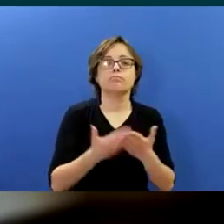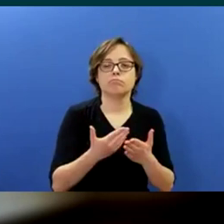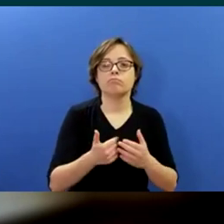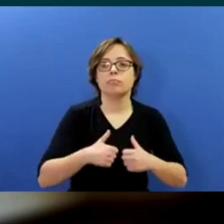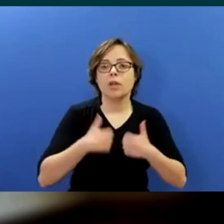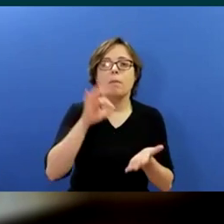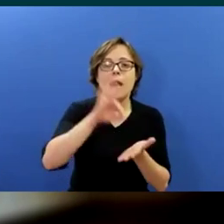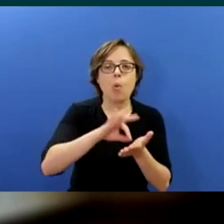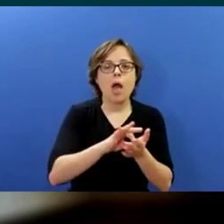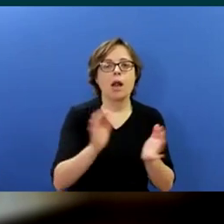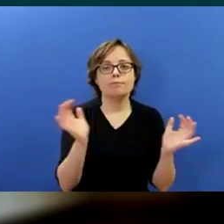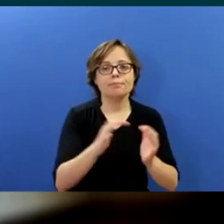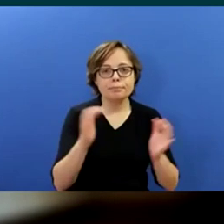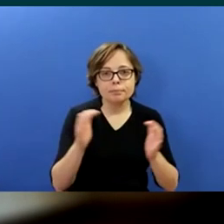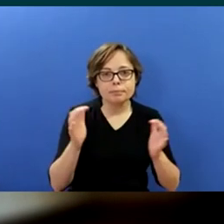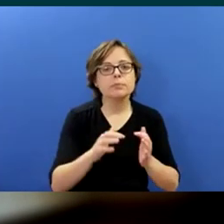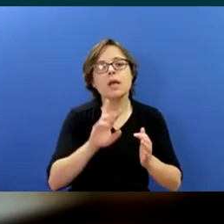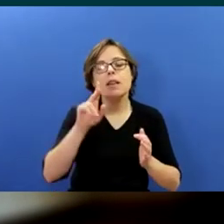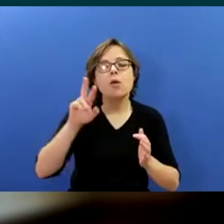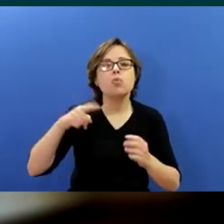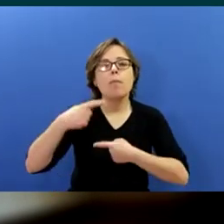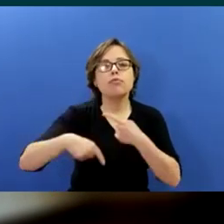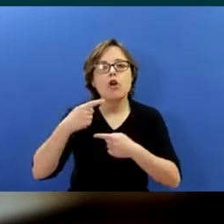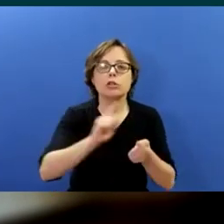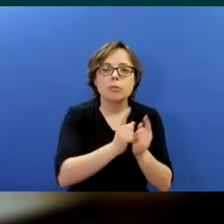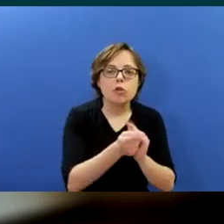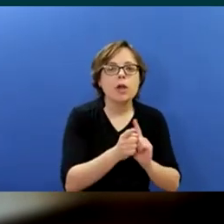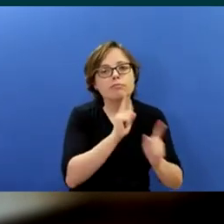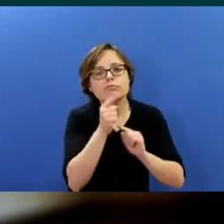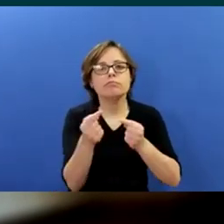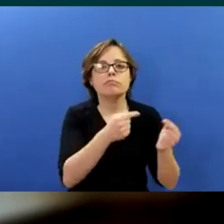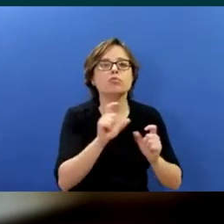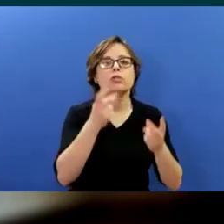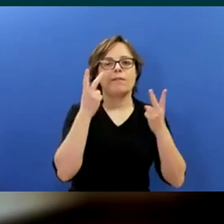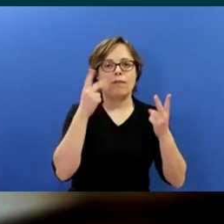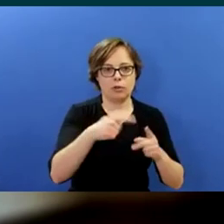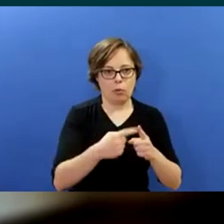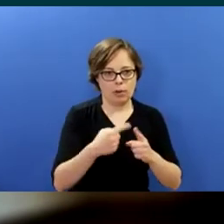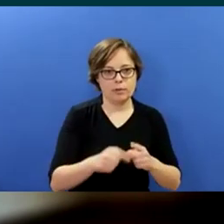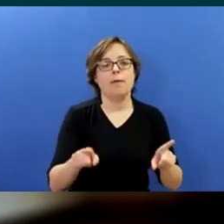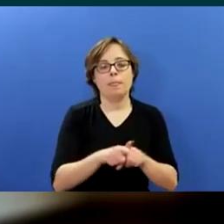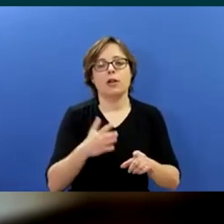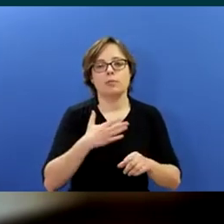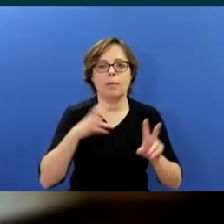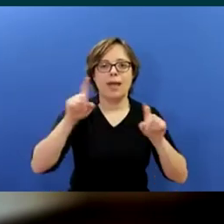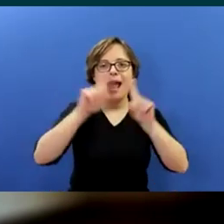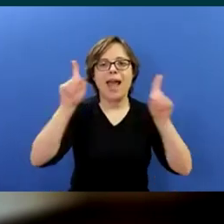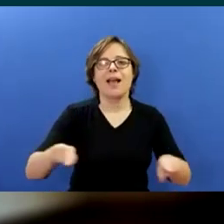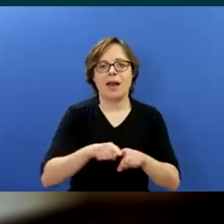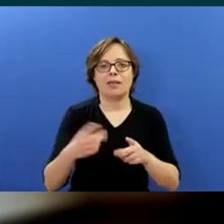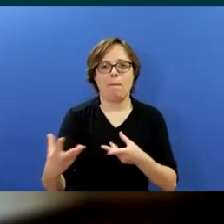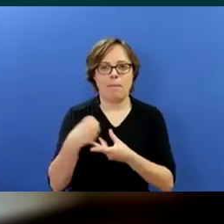processes that are going on. Then we have the participation charter, which we did to define the roles,